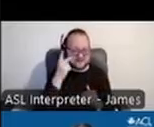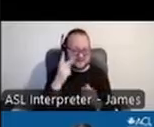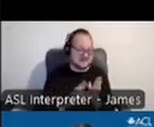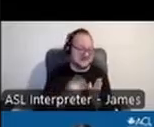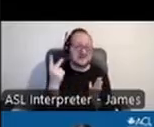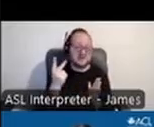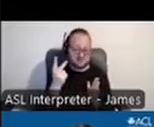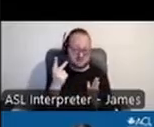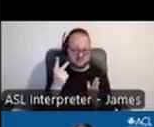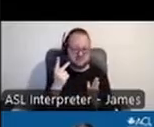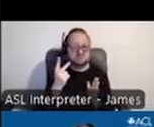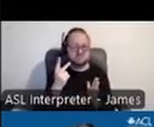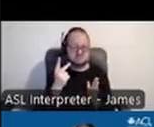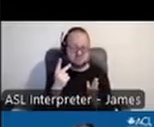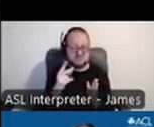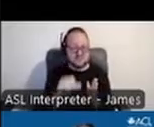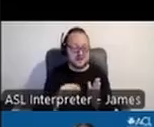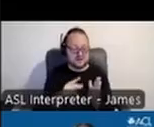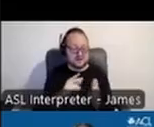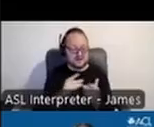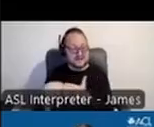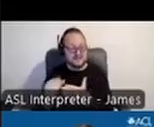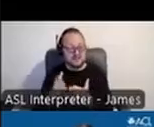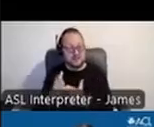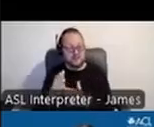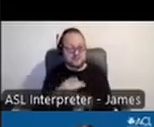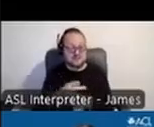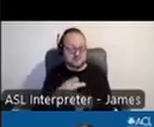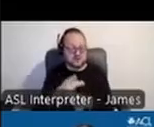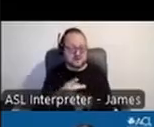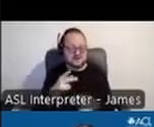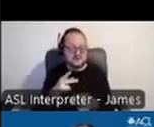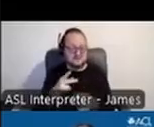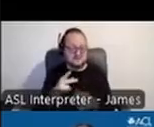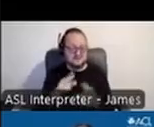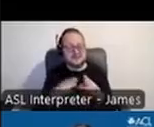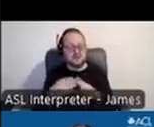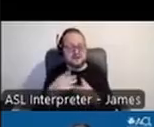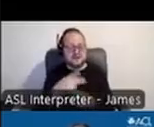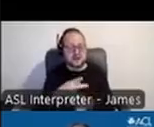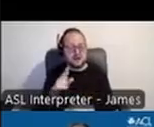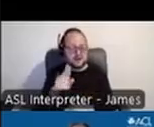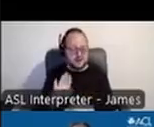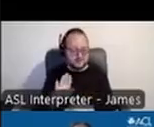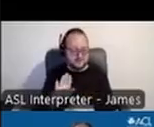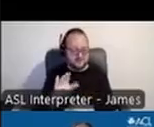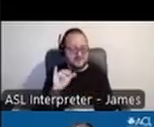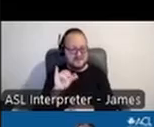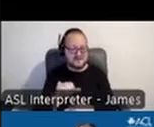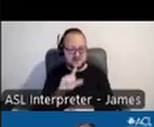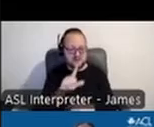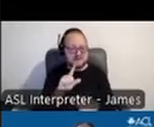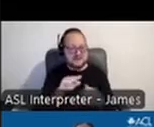those contracts that are led through a community care hub. And the Community Care Hub is a community-focused entity that's really